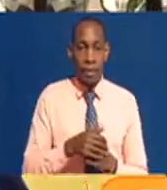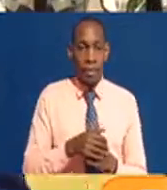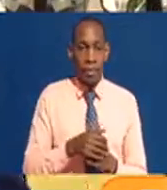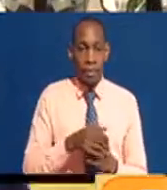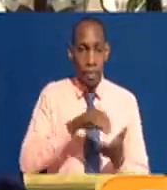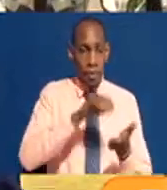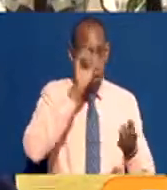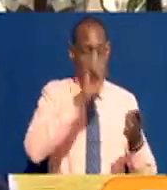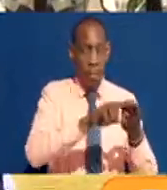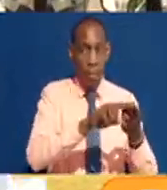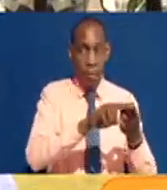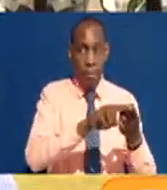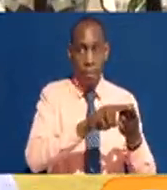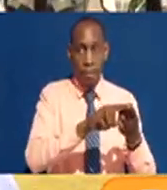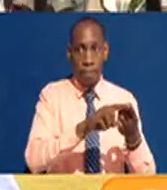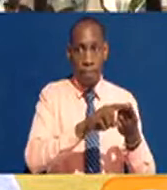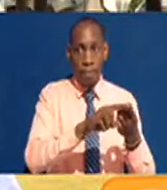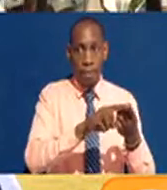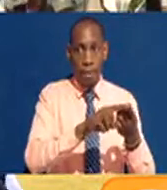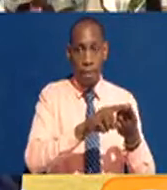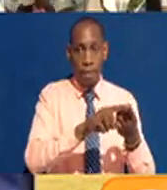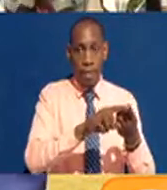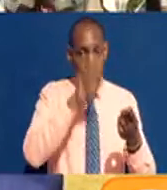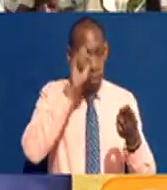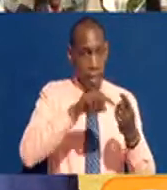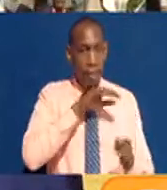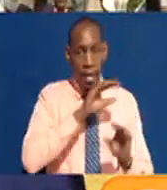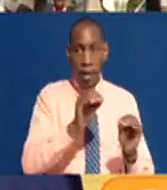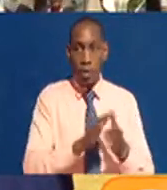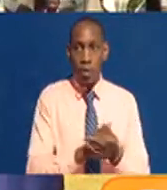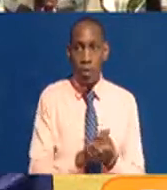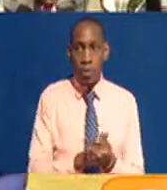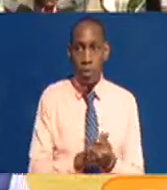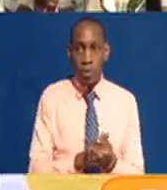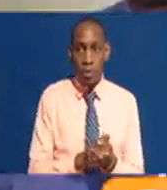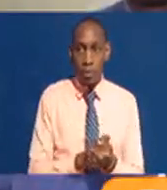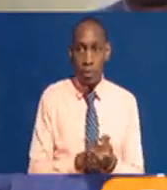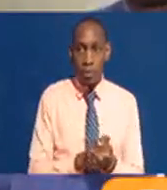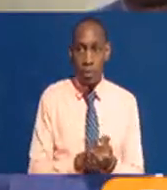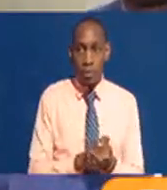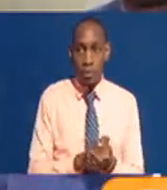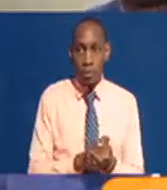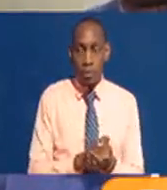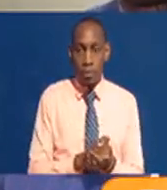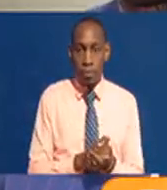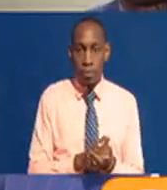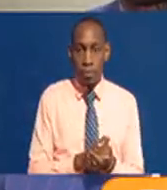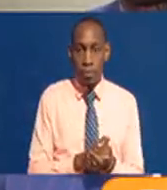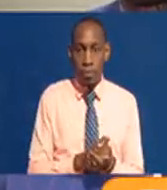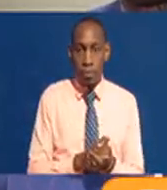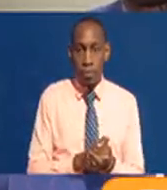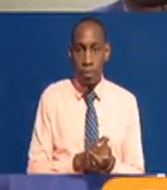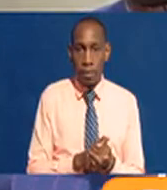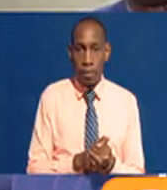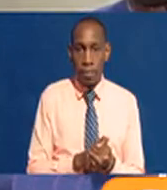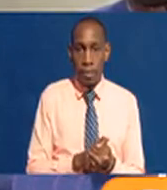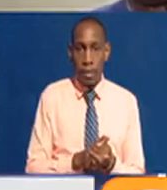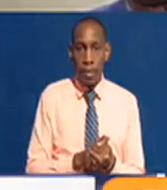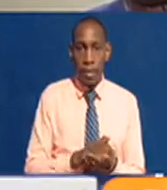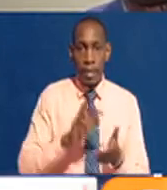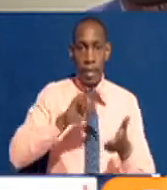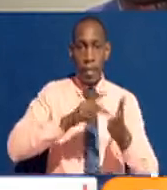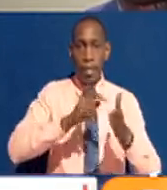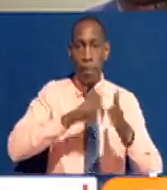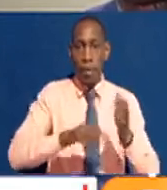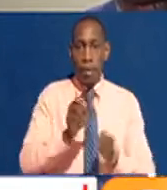So it is not for Raila, because we do not know the opposition leader for 2027. If it comes, it does not necessarily even mean that the